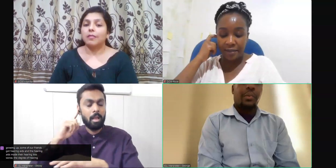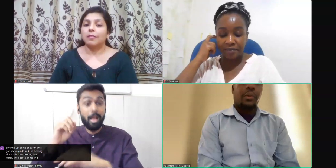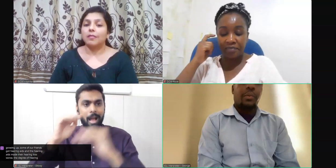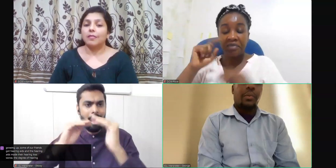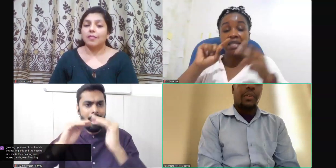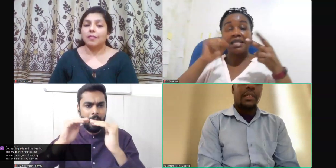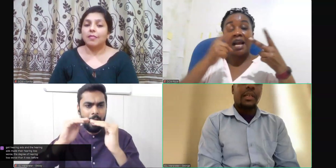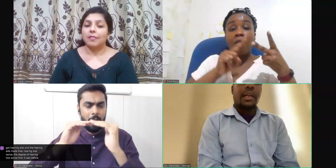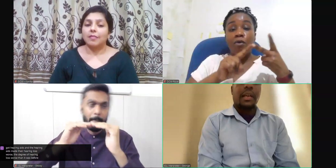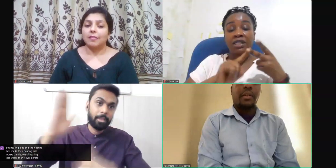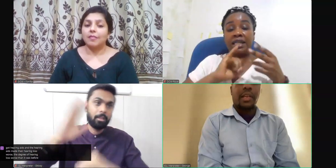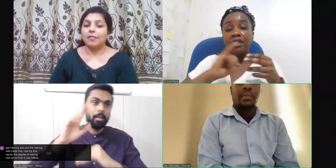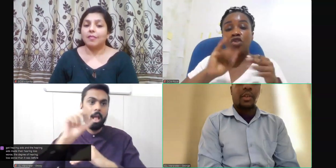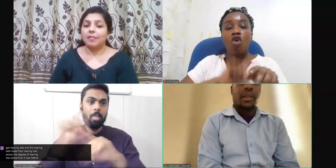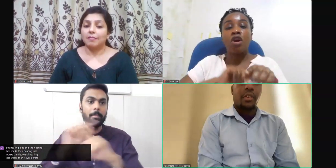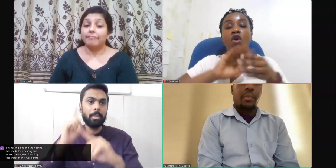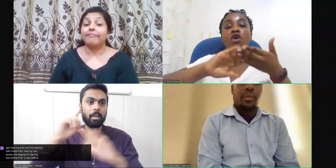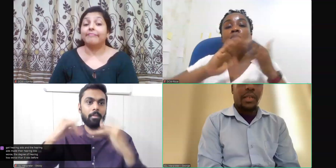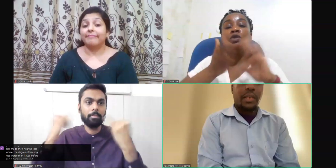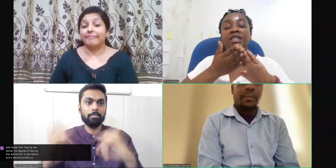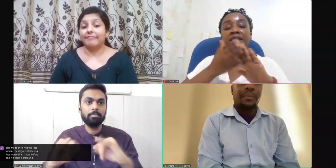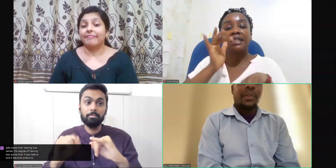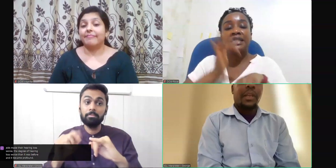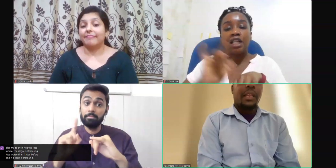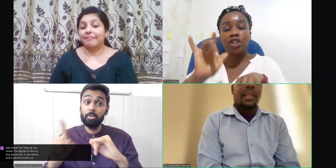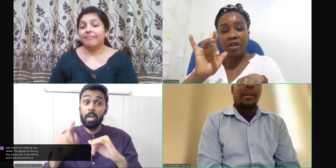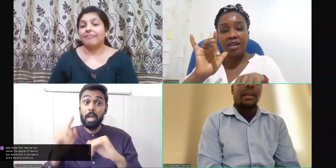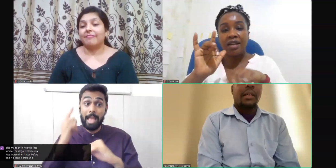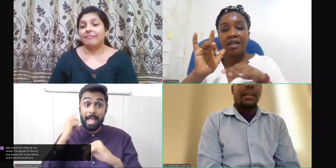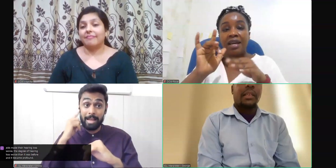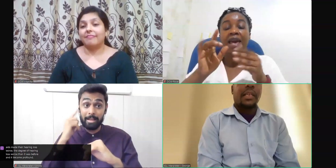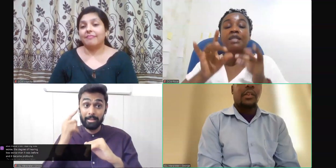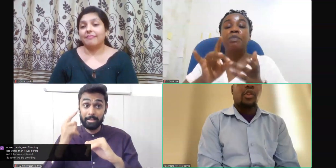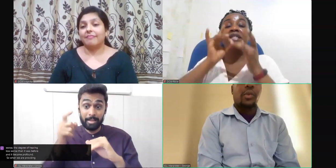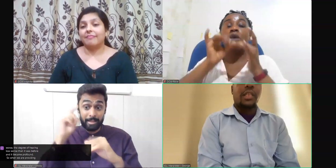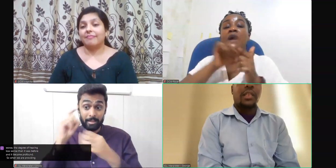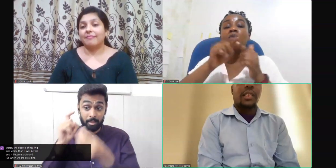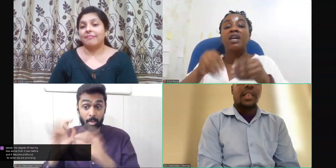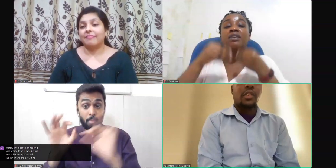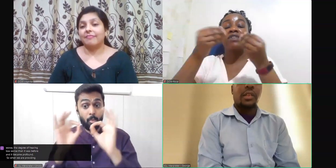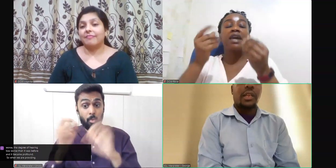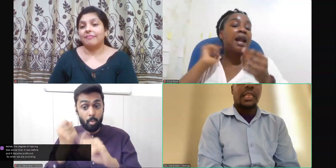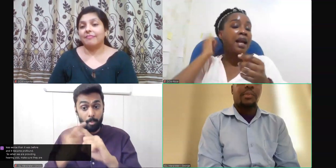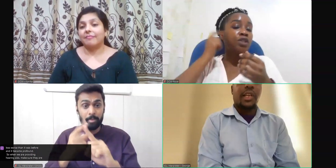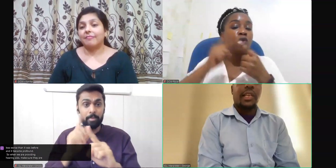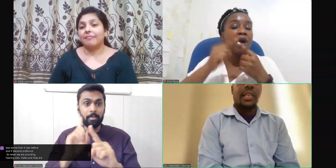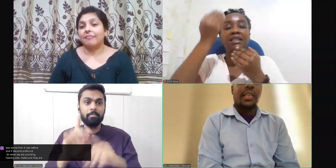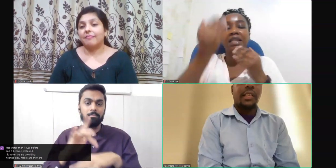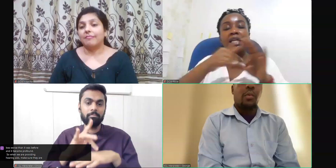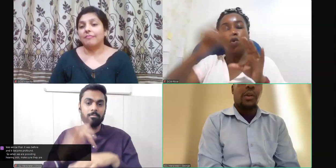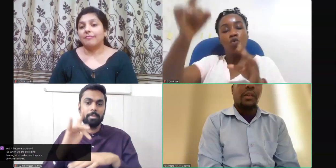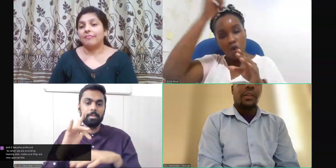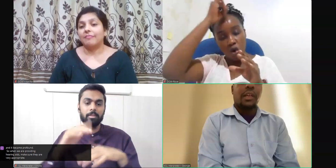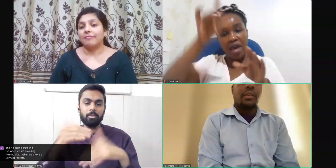you're providing hearing aids, make sure they're very appropriate. The other thing is on community sensitization,